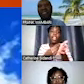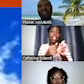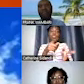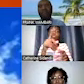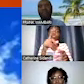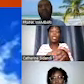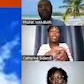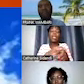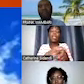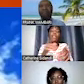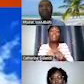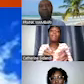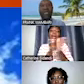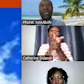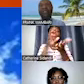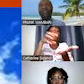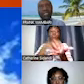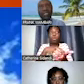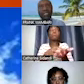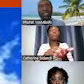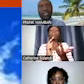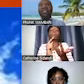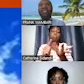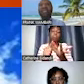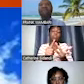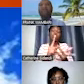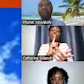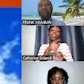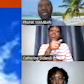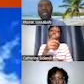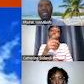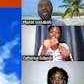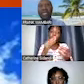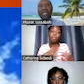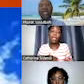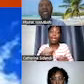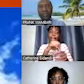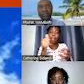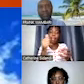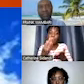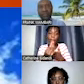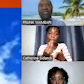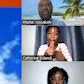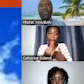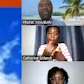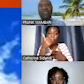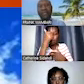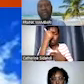the situation is like this. Please give me a breather. I'm trying to recollect myself and have a turnaround.